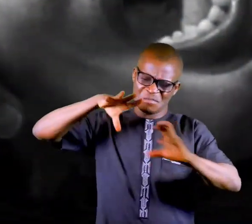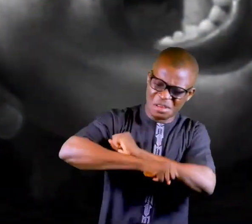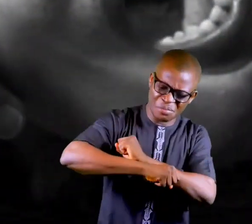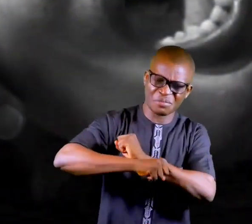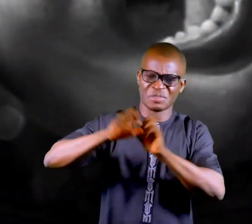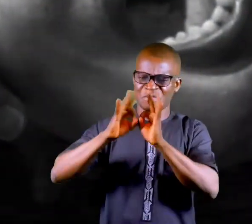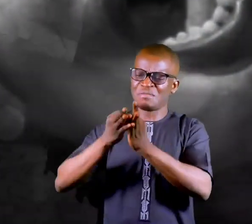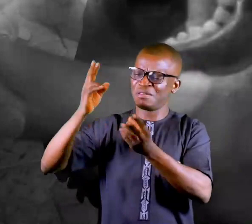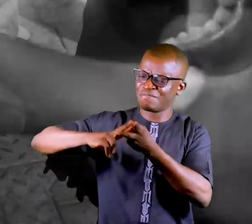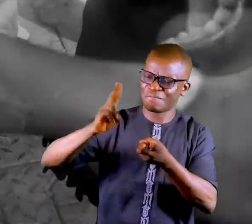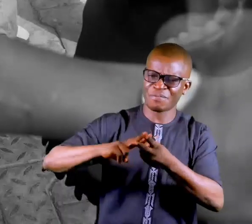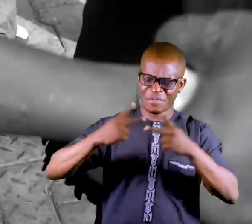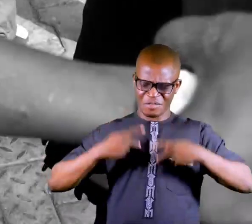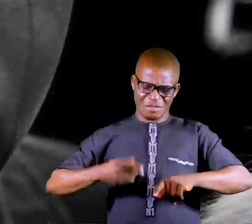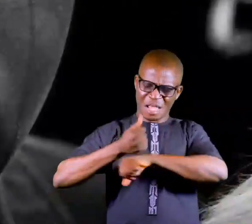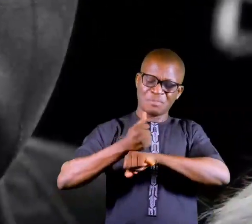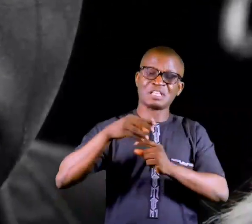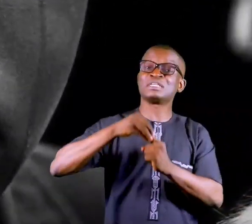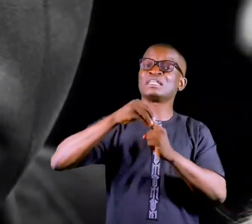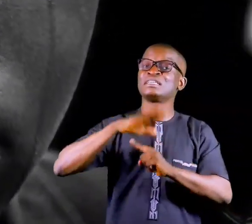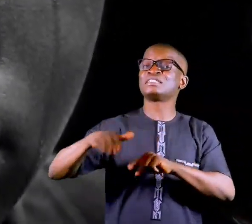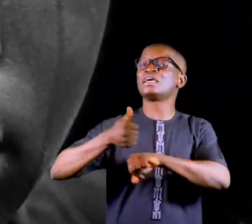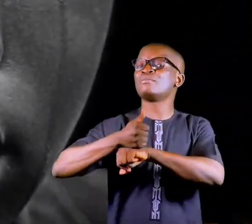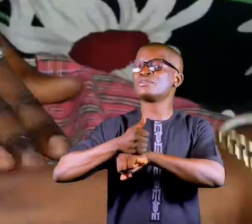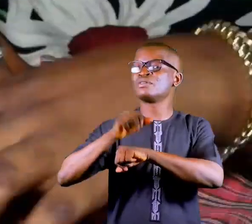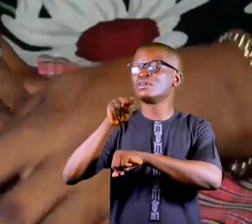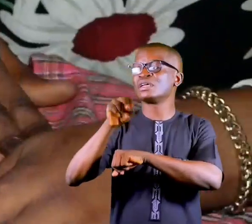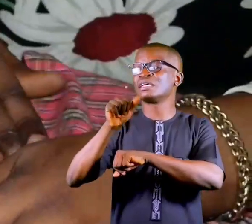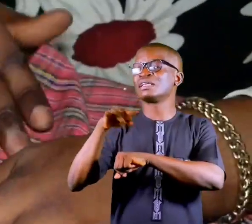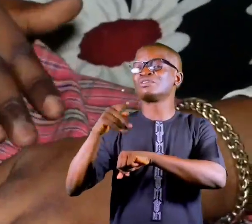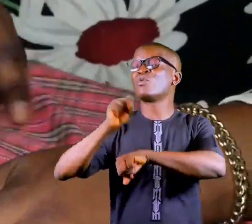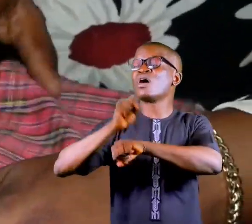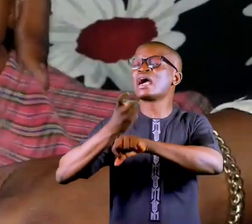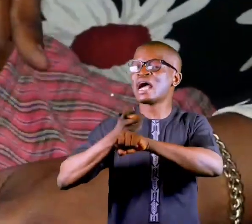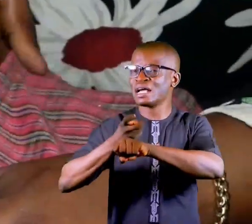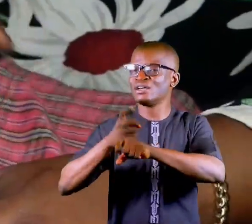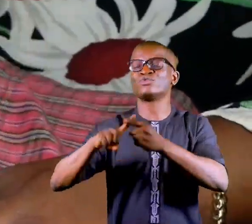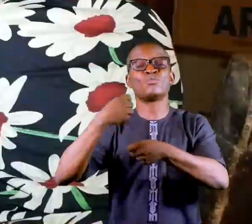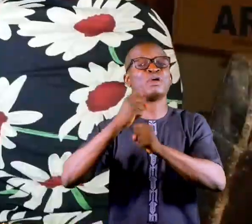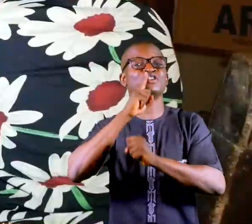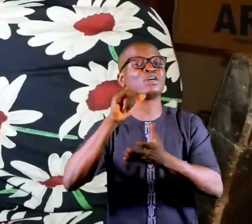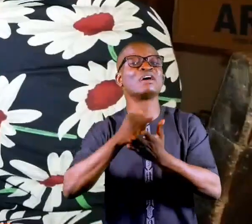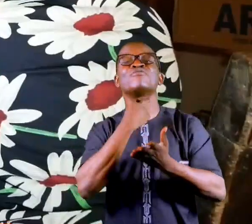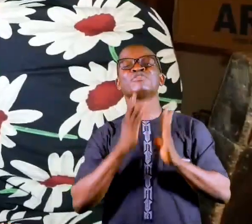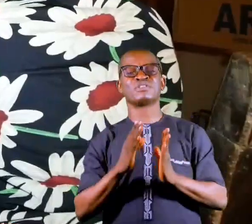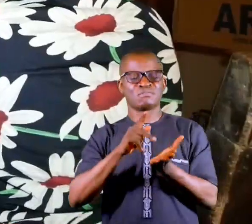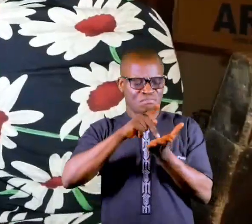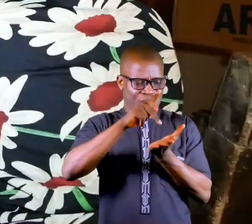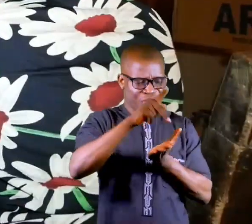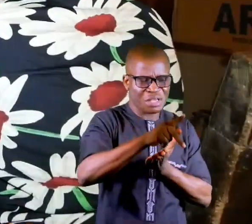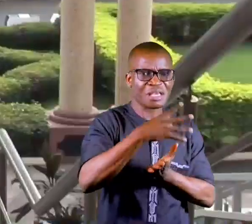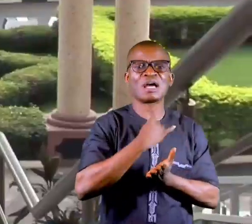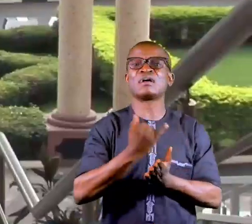rape, incest, physical abuse, especially child abuse. NAPTIP is leaving no stone unturned to ensure that